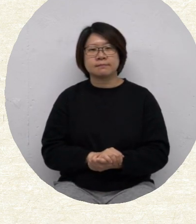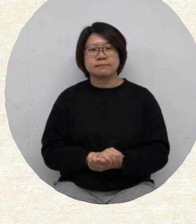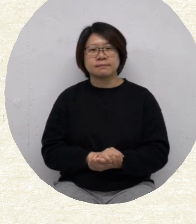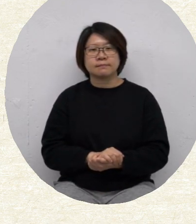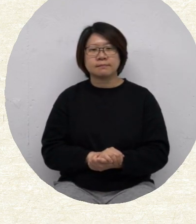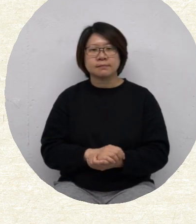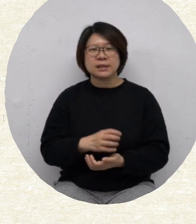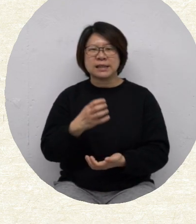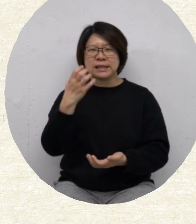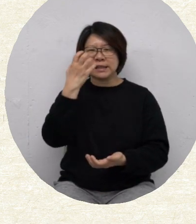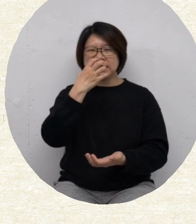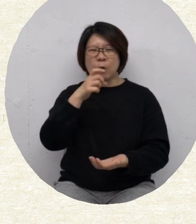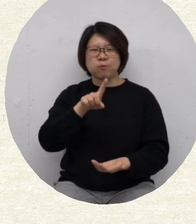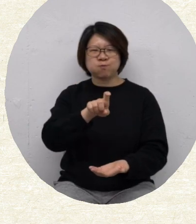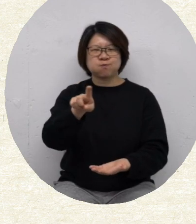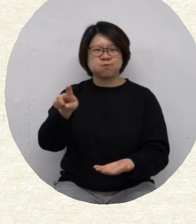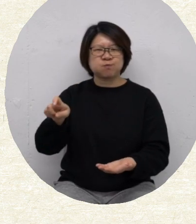sheets.